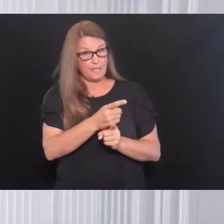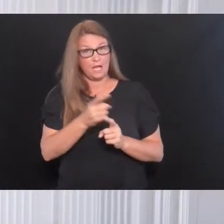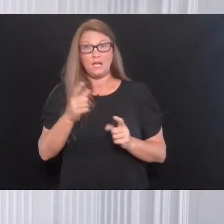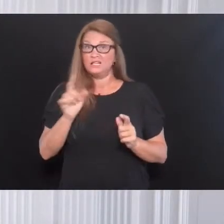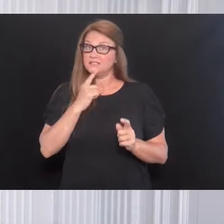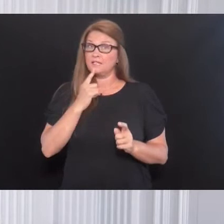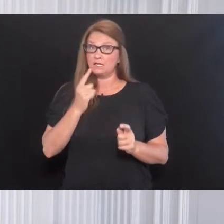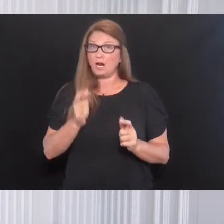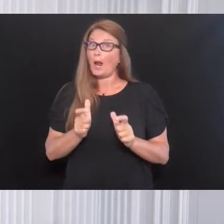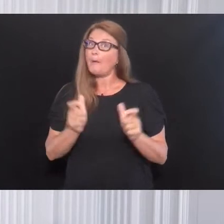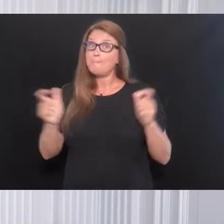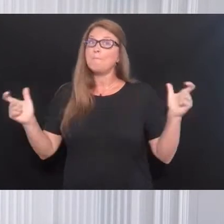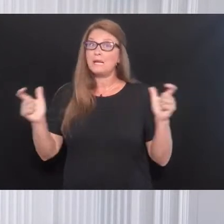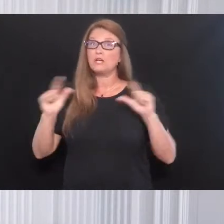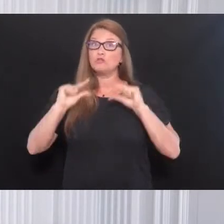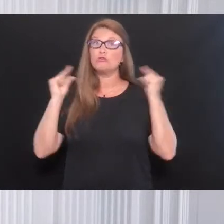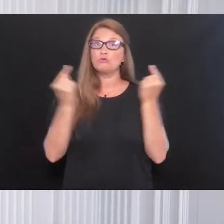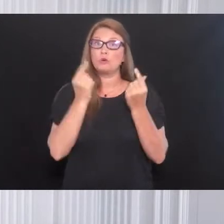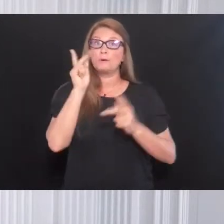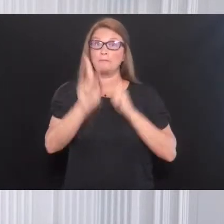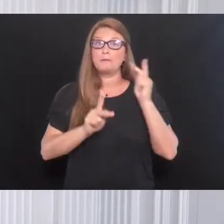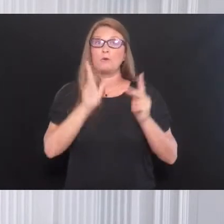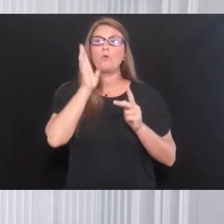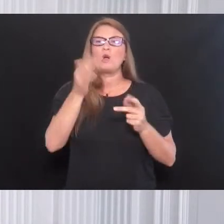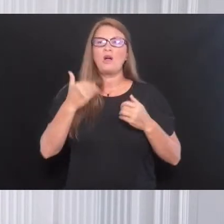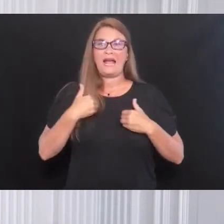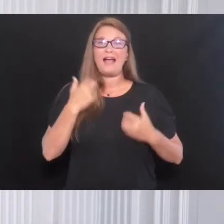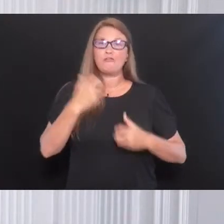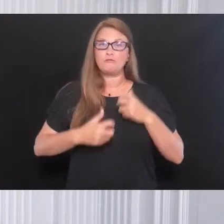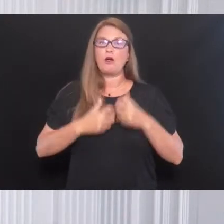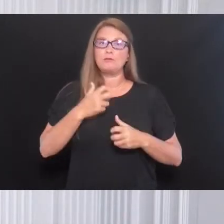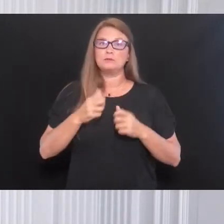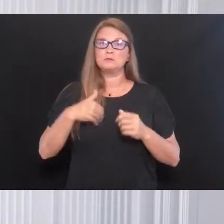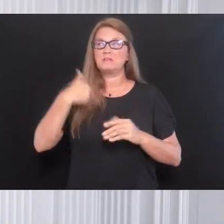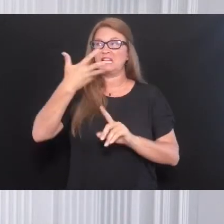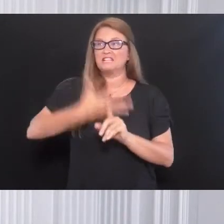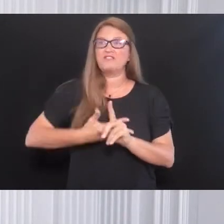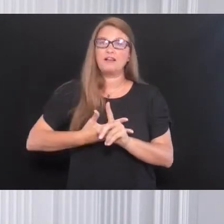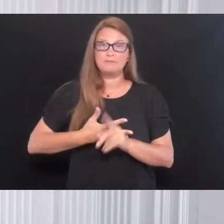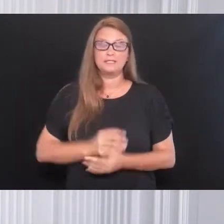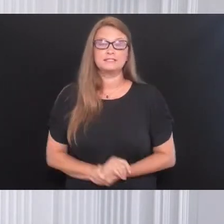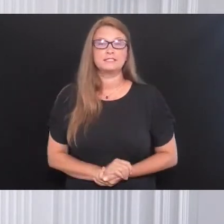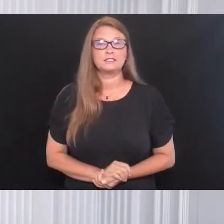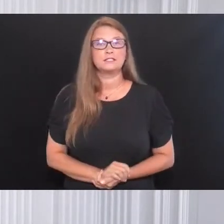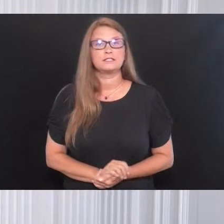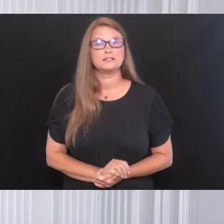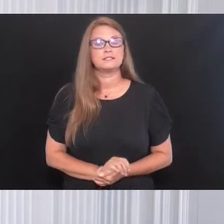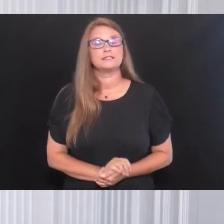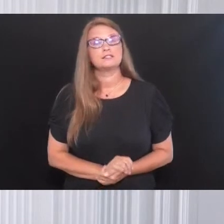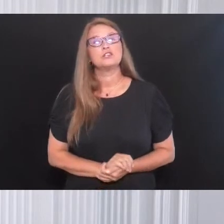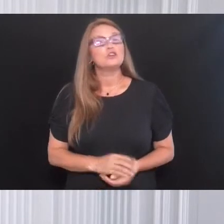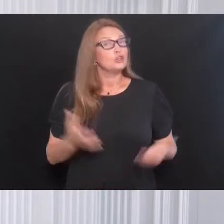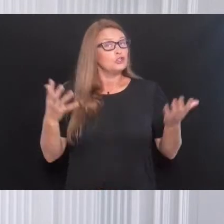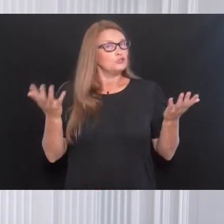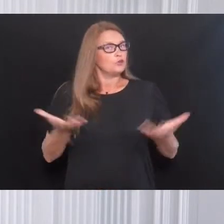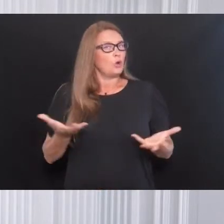significant proportion of people that have COVID still have effects 5 months. Yeah. Well, and then the